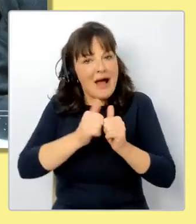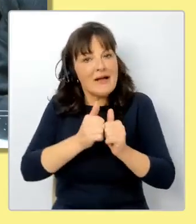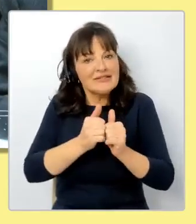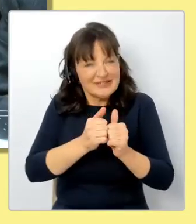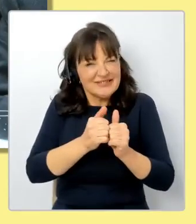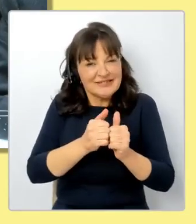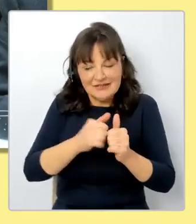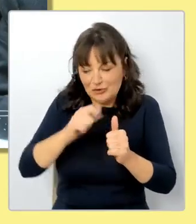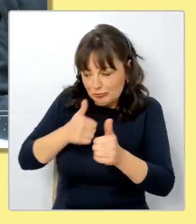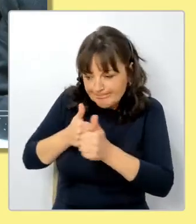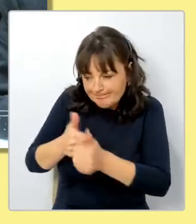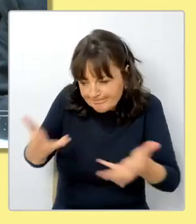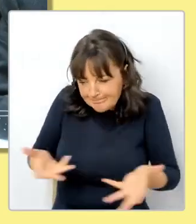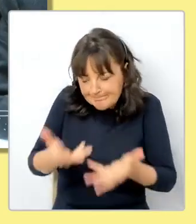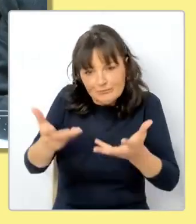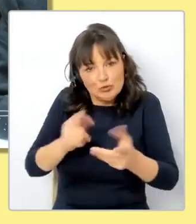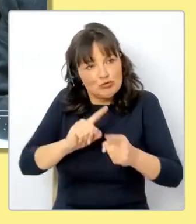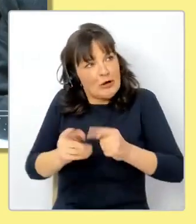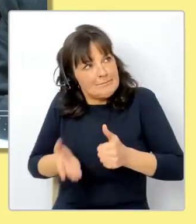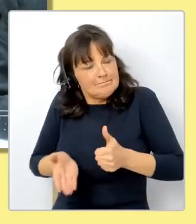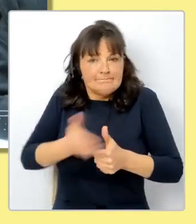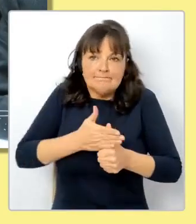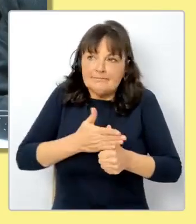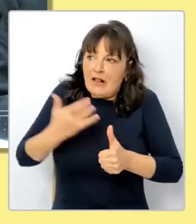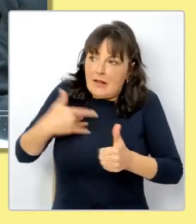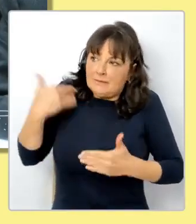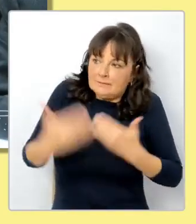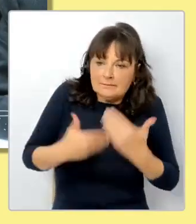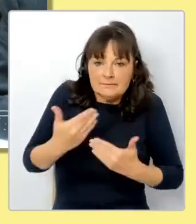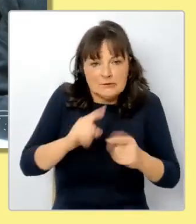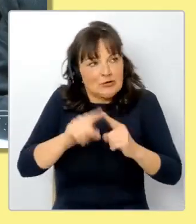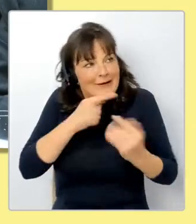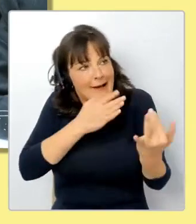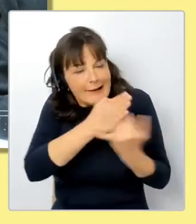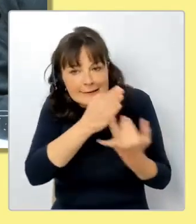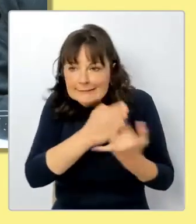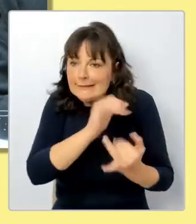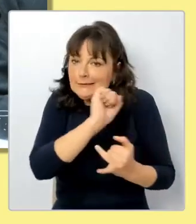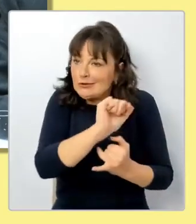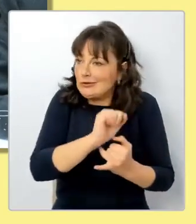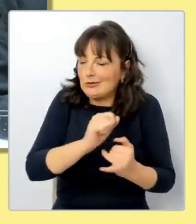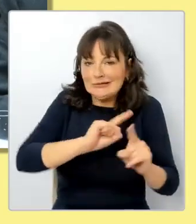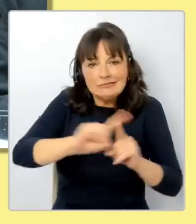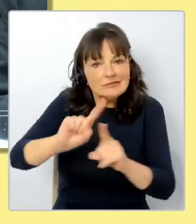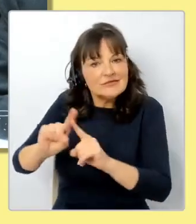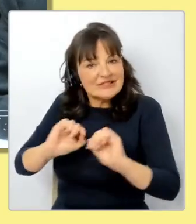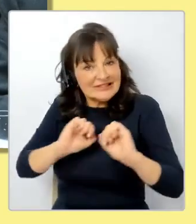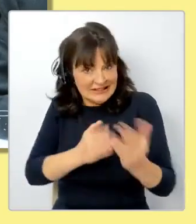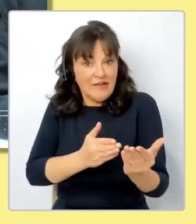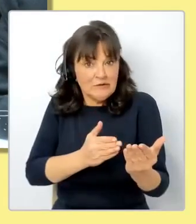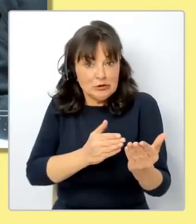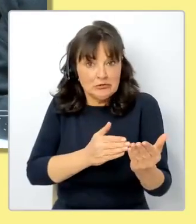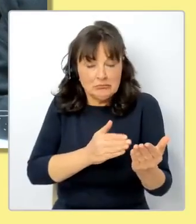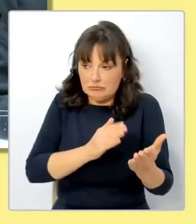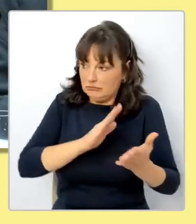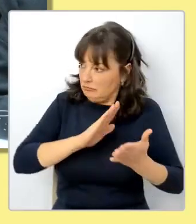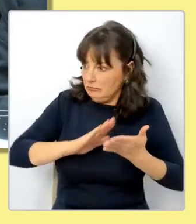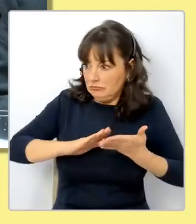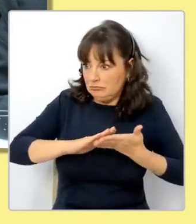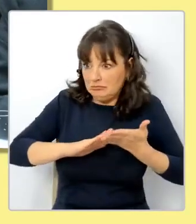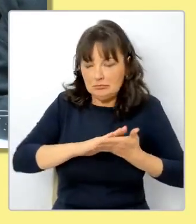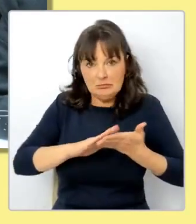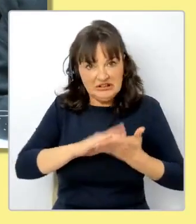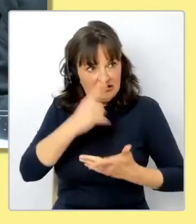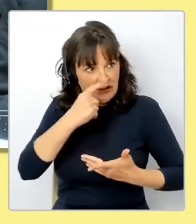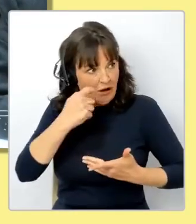to help to get their lives back on track, to get them access to the services that they needed in order to, you know, live in this